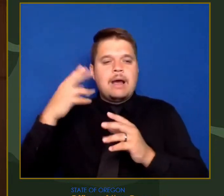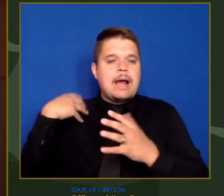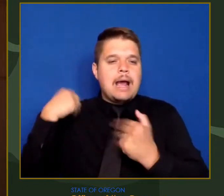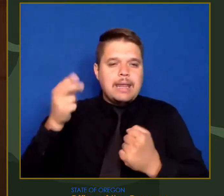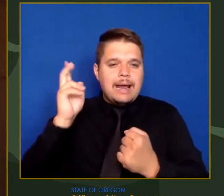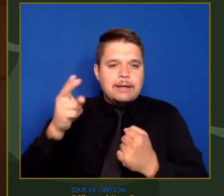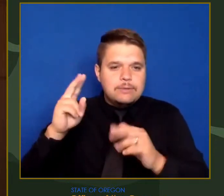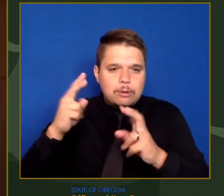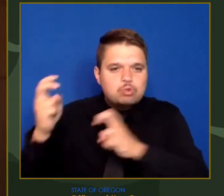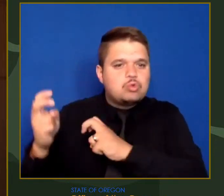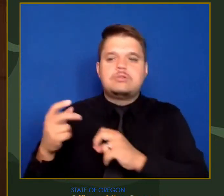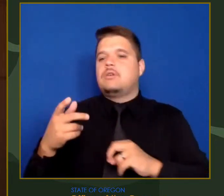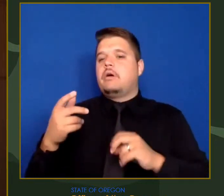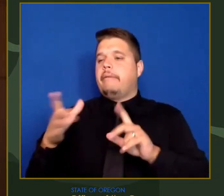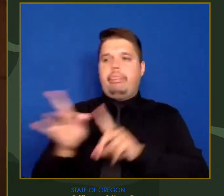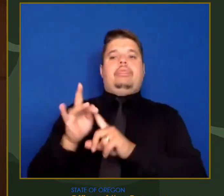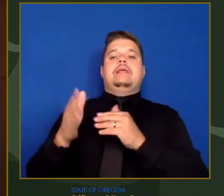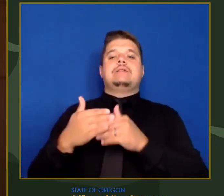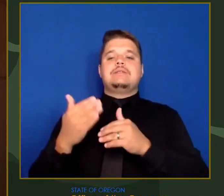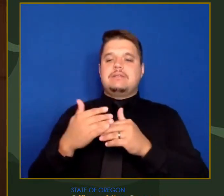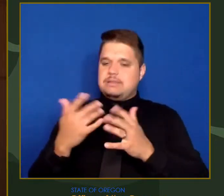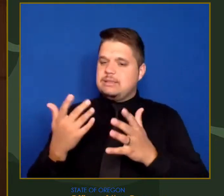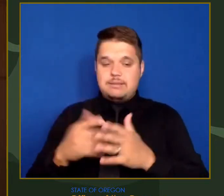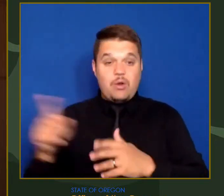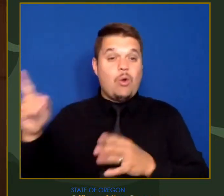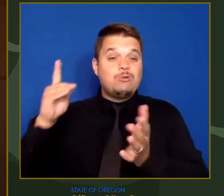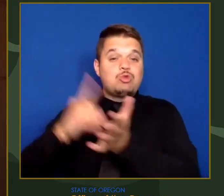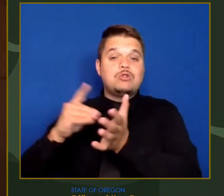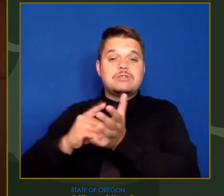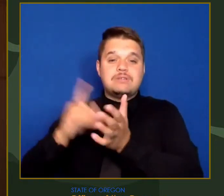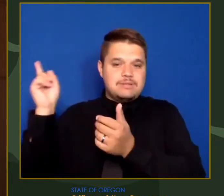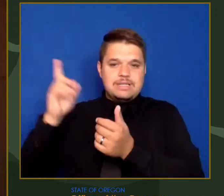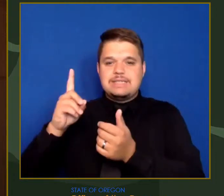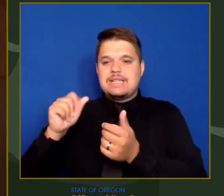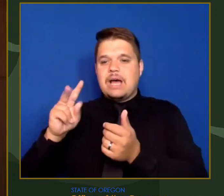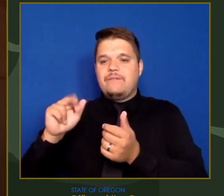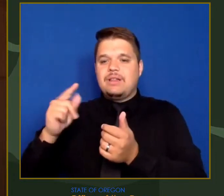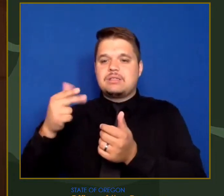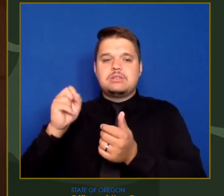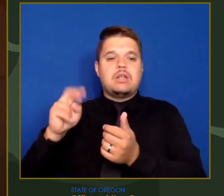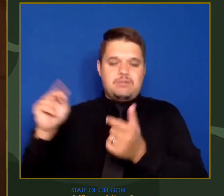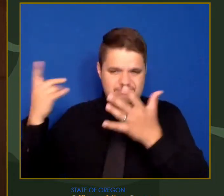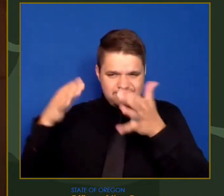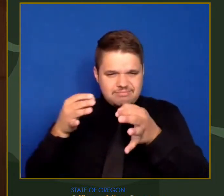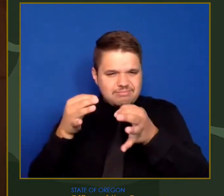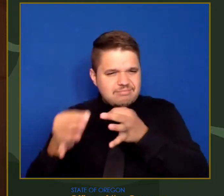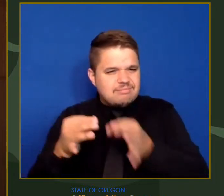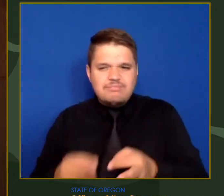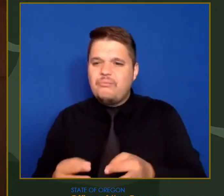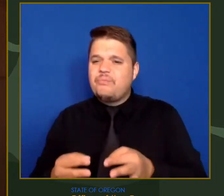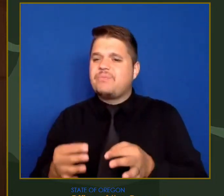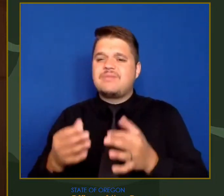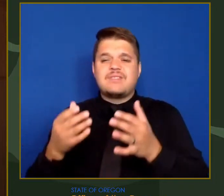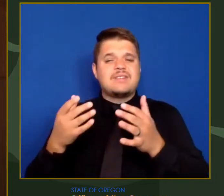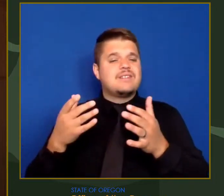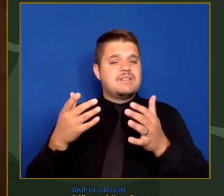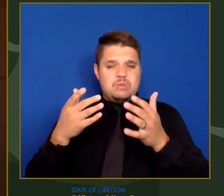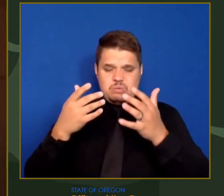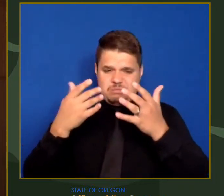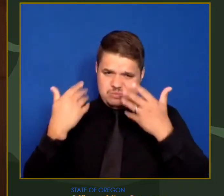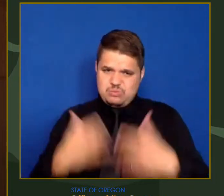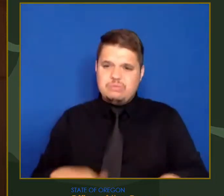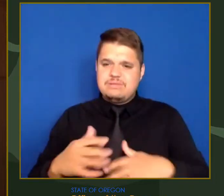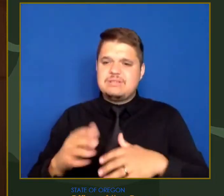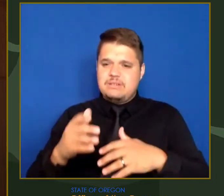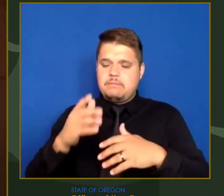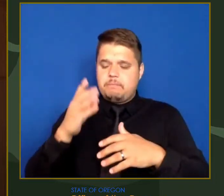clearly articulated the impacts of COVID on folks who are not vaccinated. So I continue to